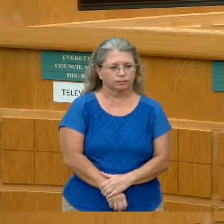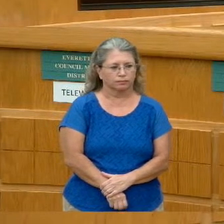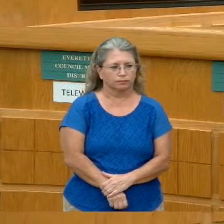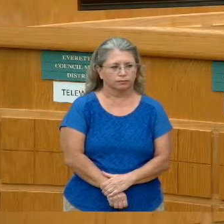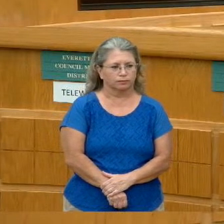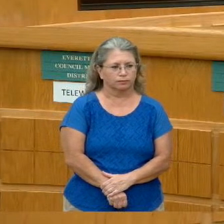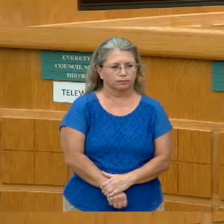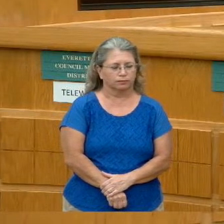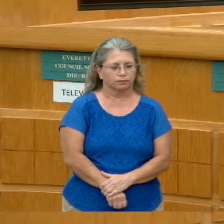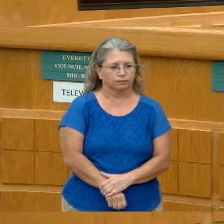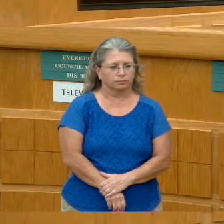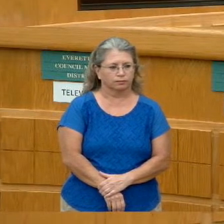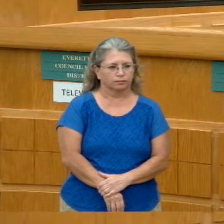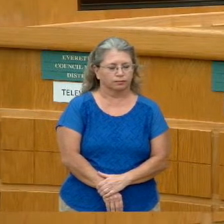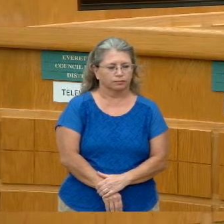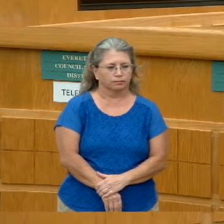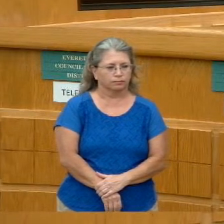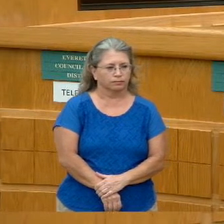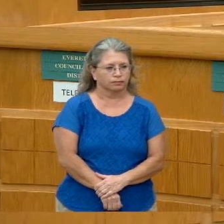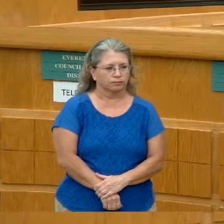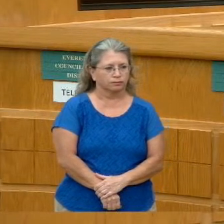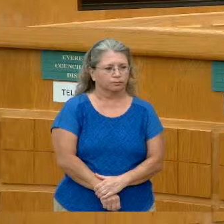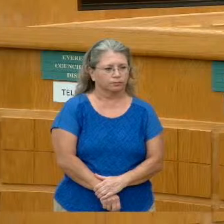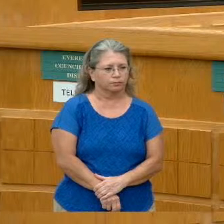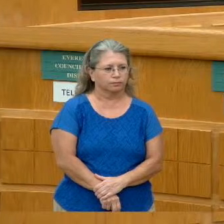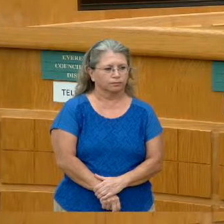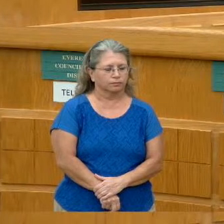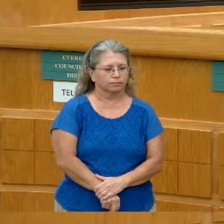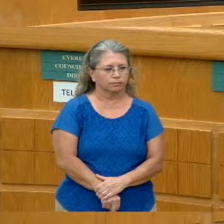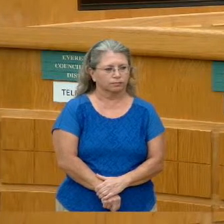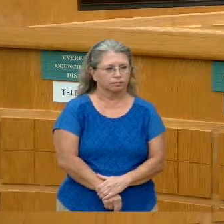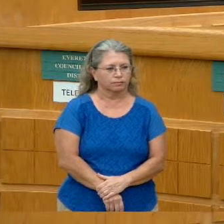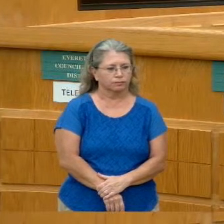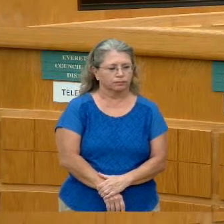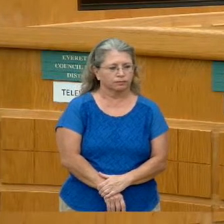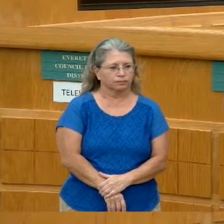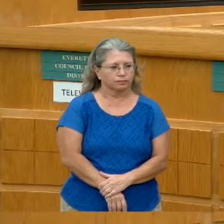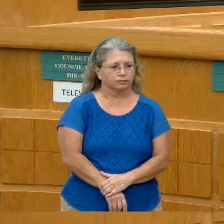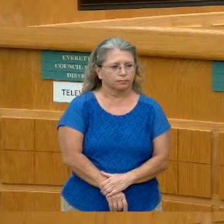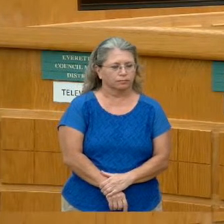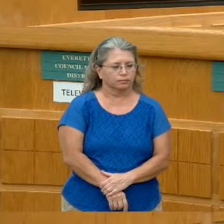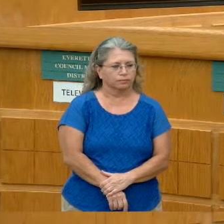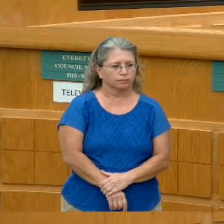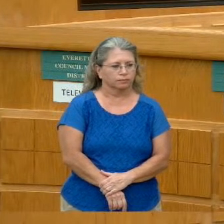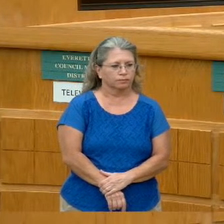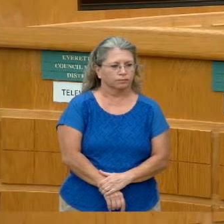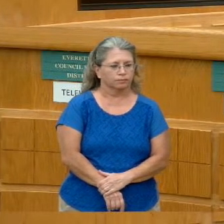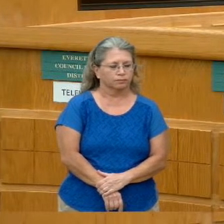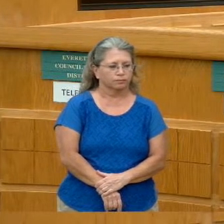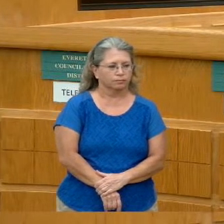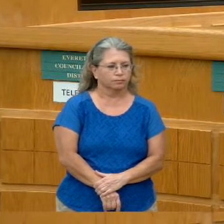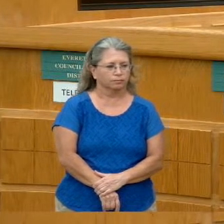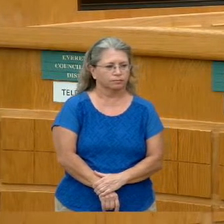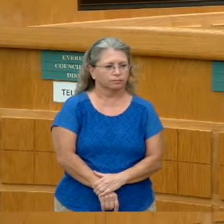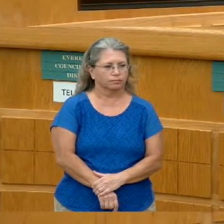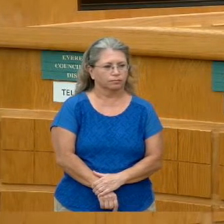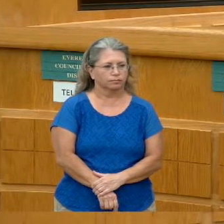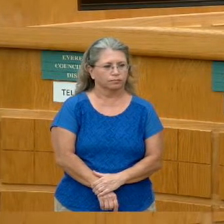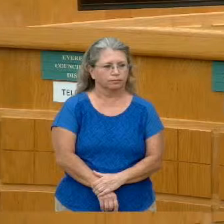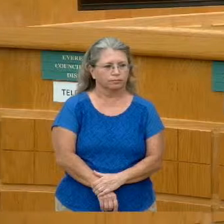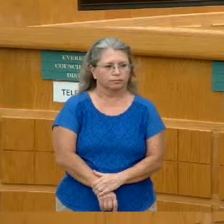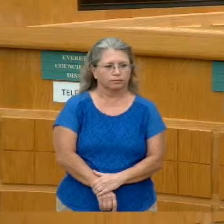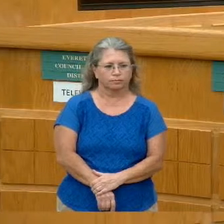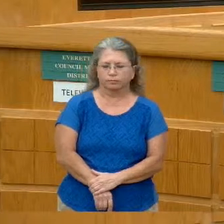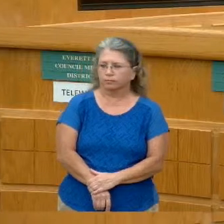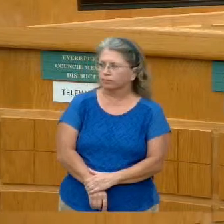incluso si el resultado de la prueba es negativa. Todavía deben estar en cuarentena durante los 14 días completos o podrán transmitir el virus a otra persona.